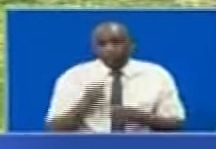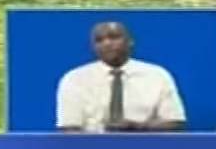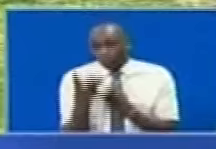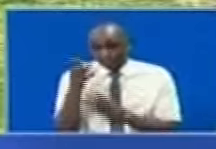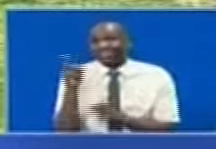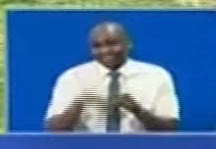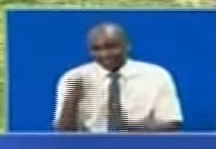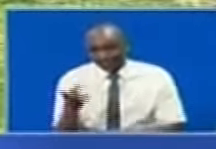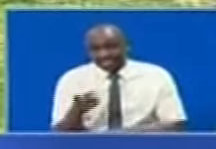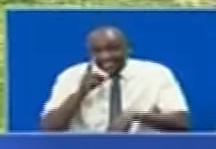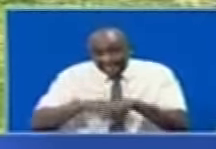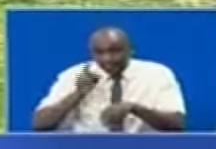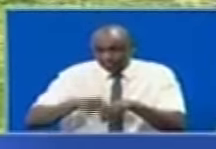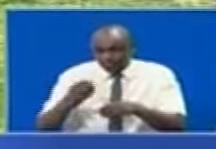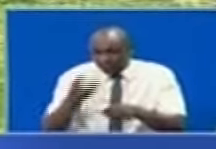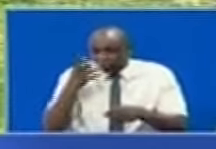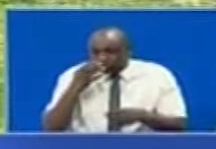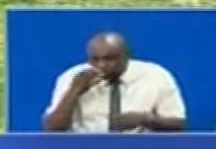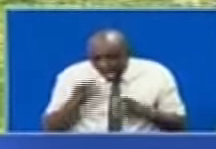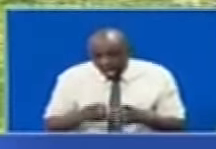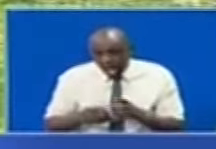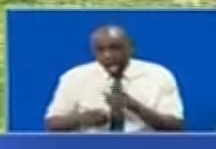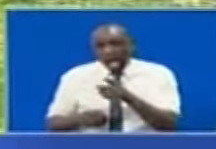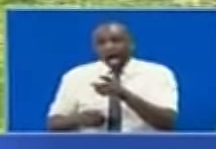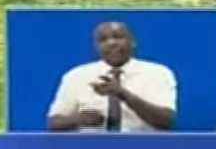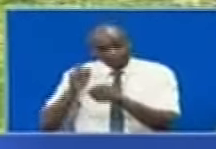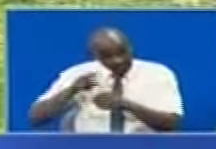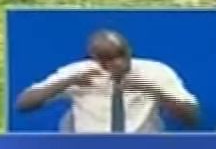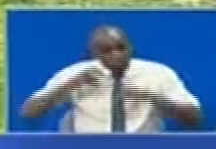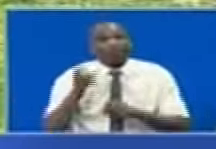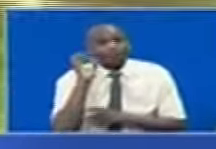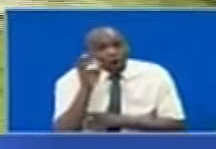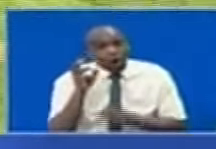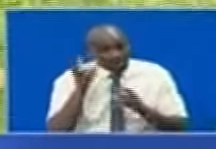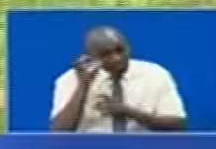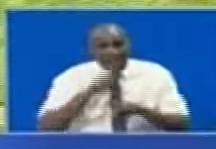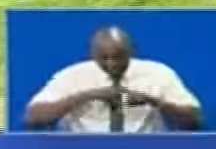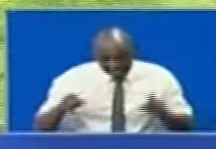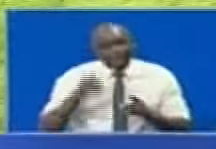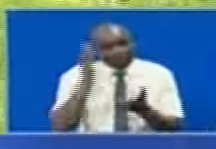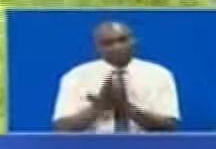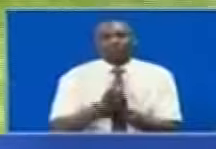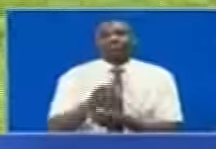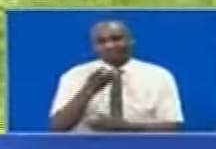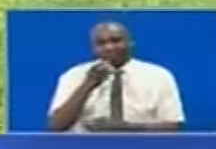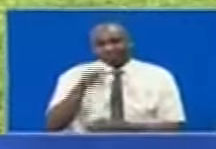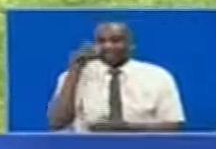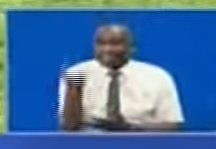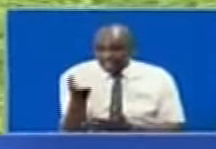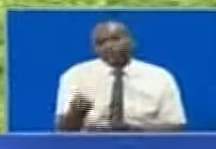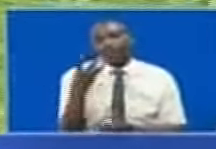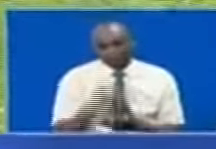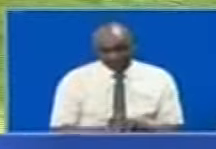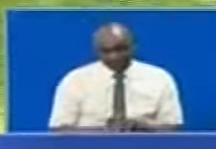explosive. So when they find this scent, it is what they will get as a reward. The game of fetch builds the dog's ball